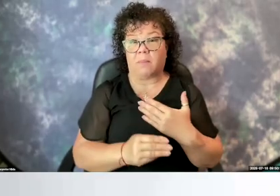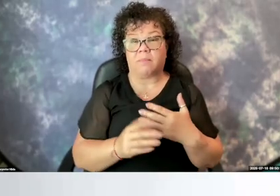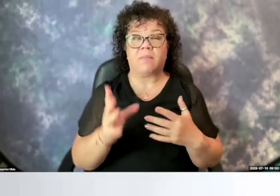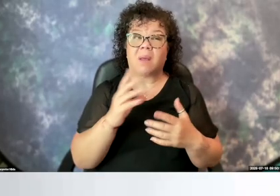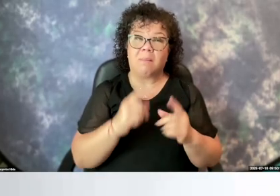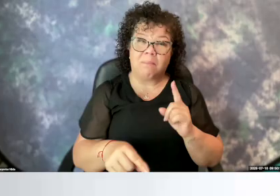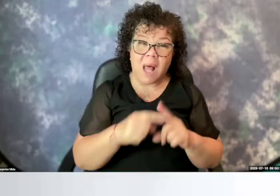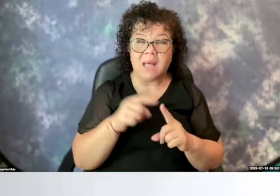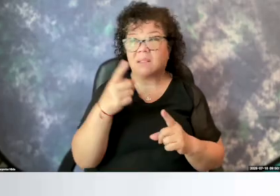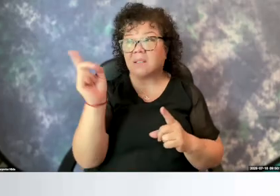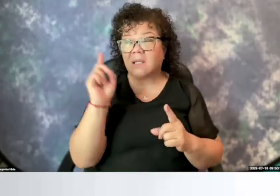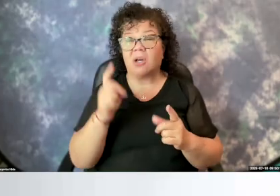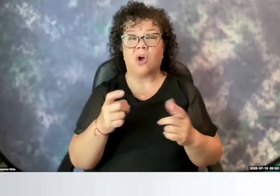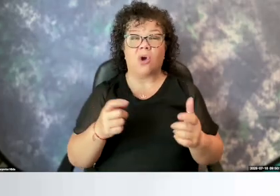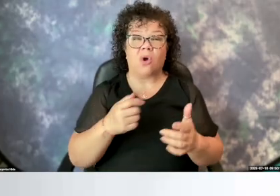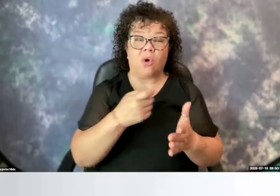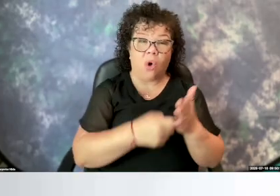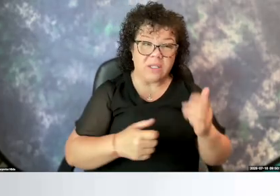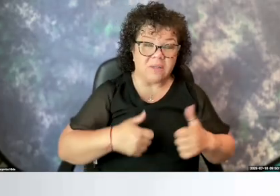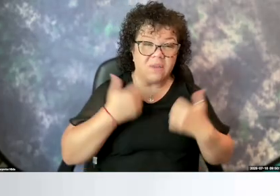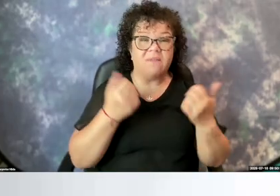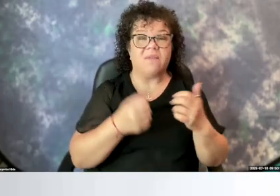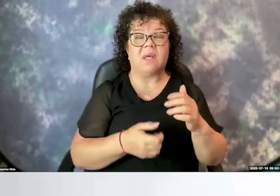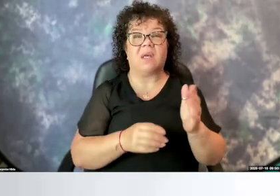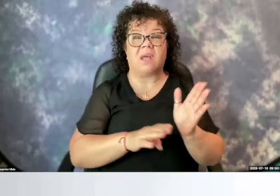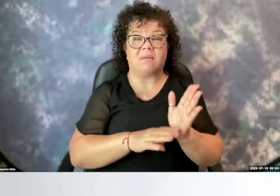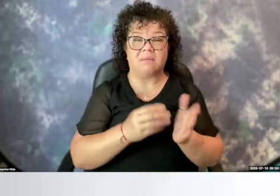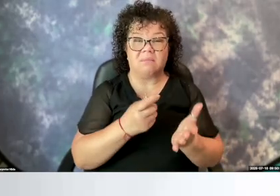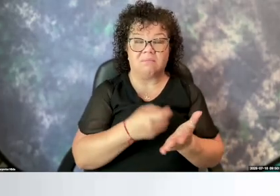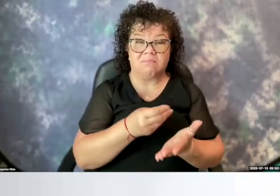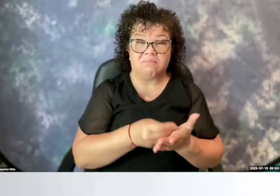to inflation, rising cost of vehicles, cost of living,